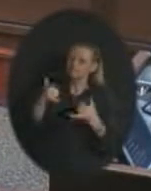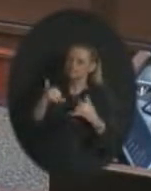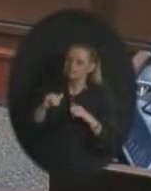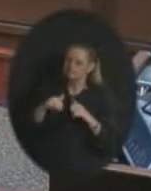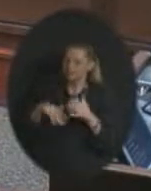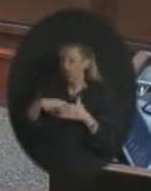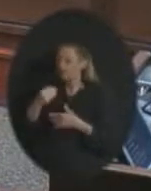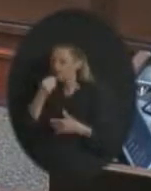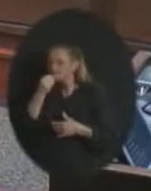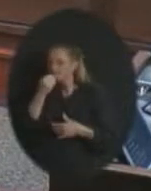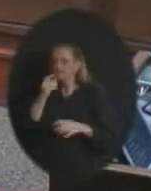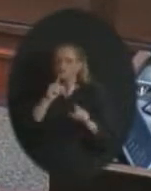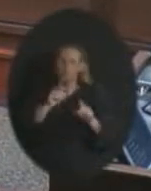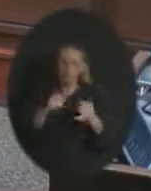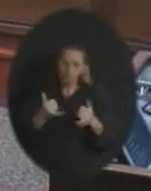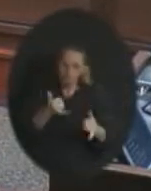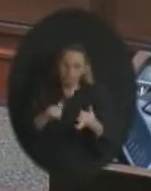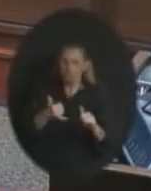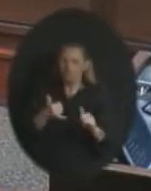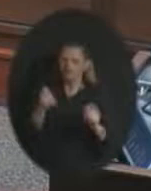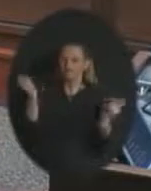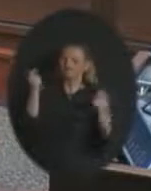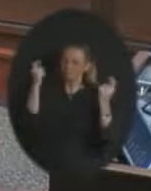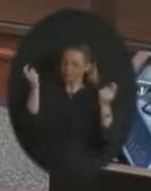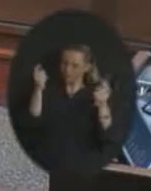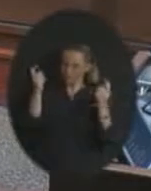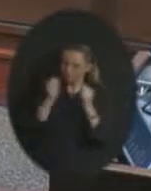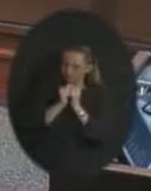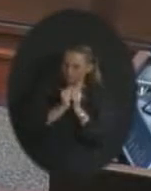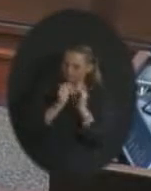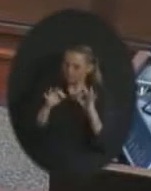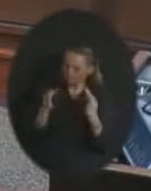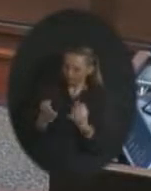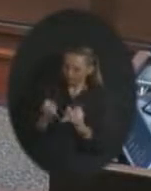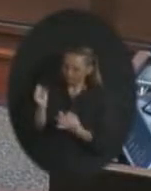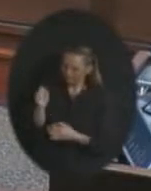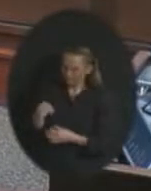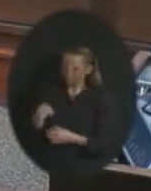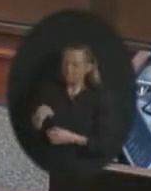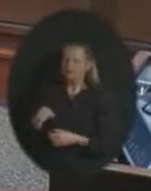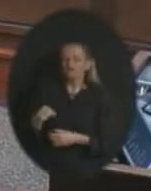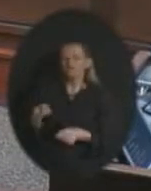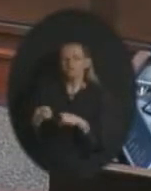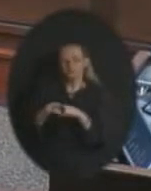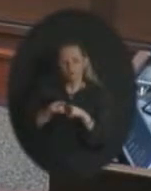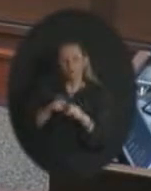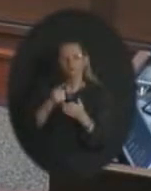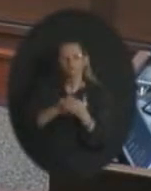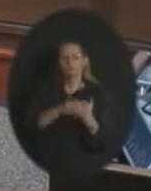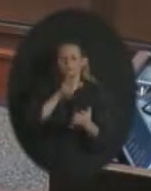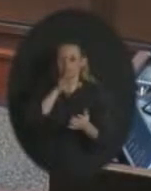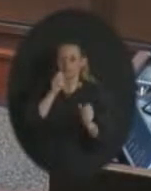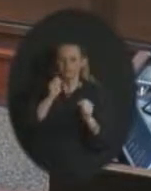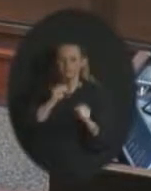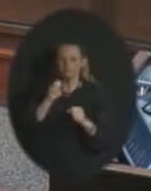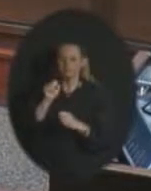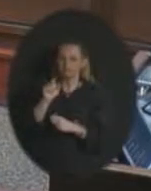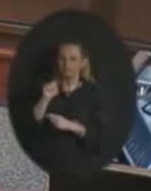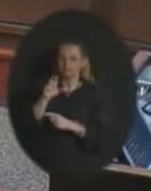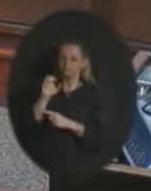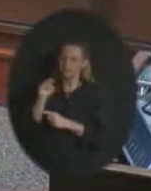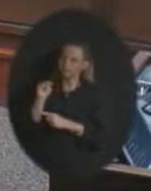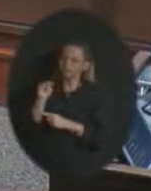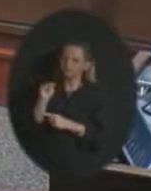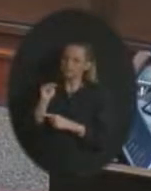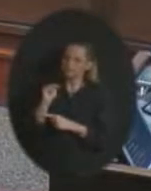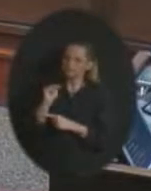get to go to the party. They're there celebrating as a family. There's also been talk, you know, can we stream something? Can we